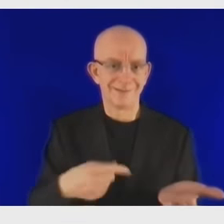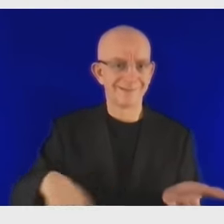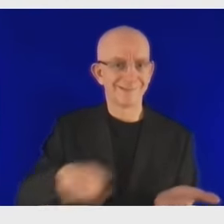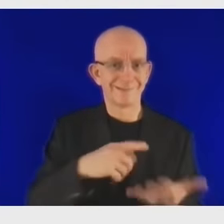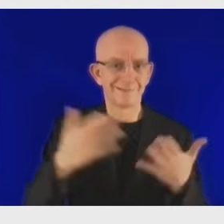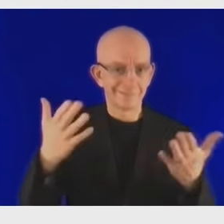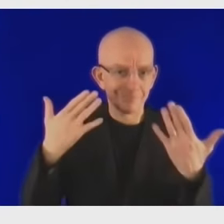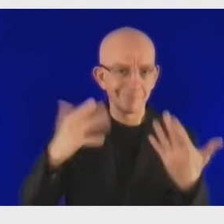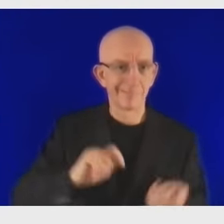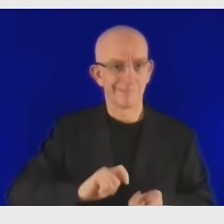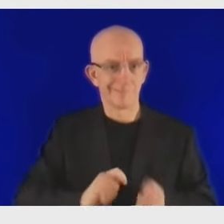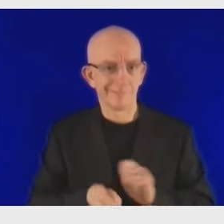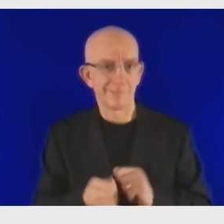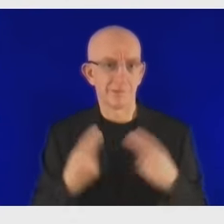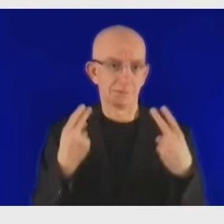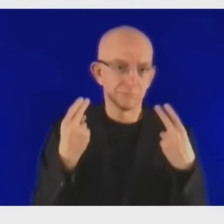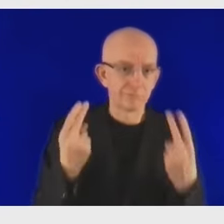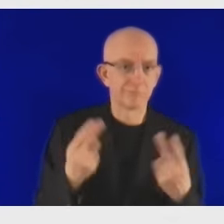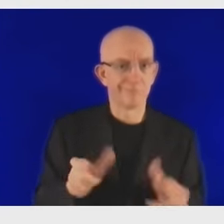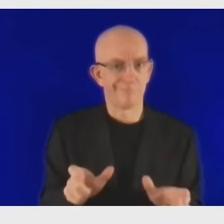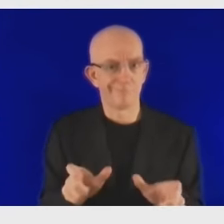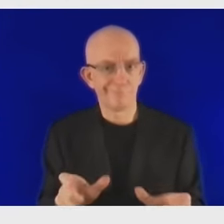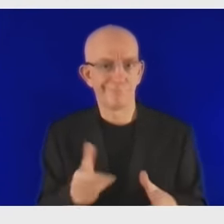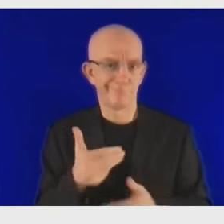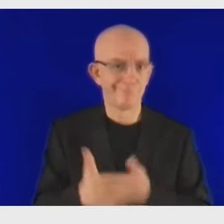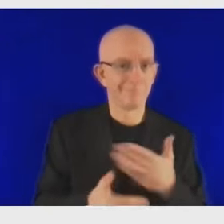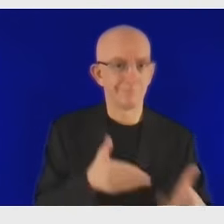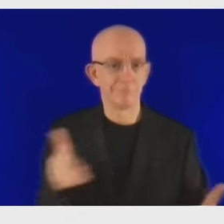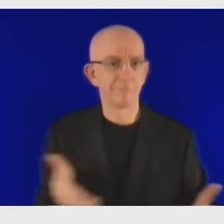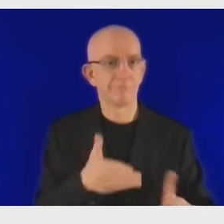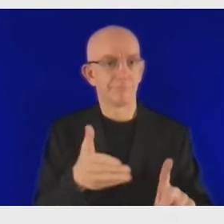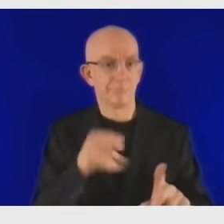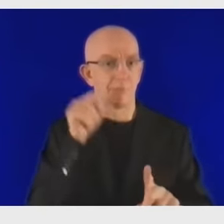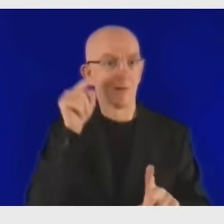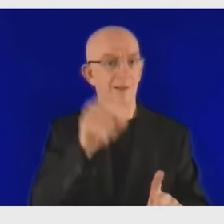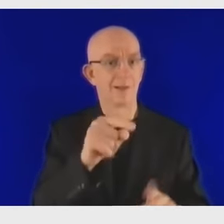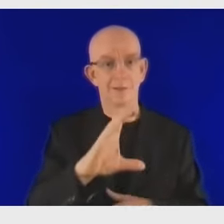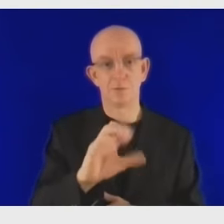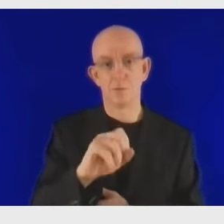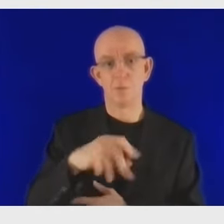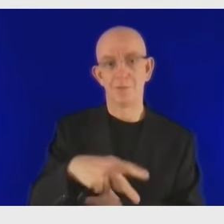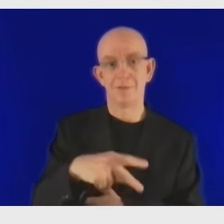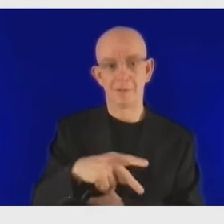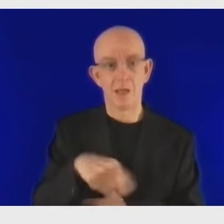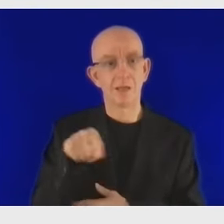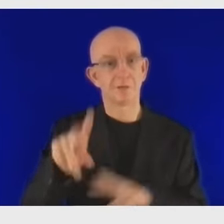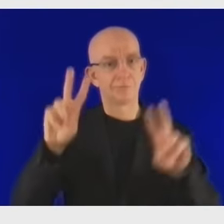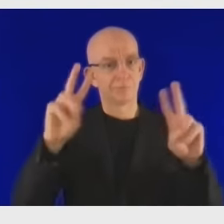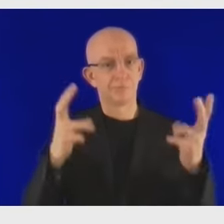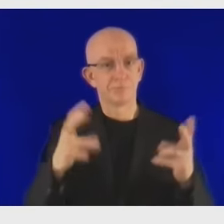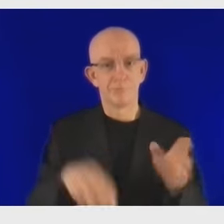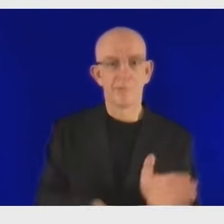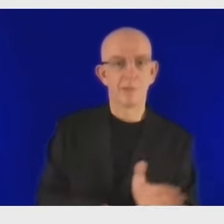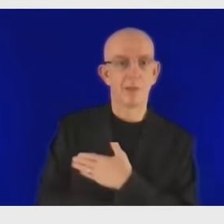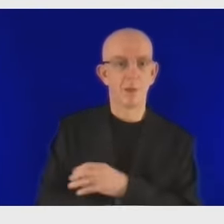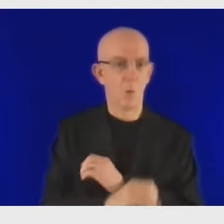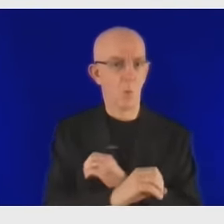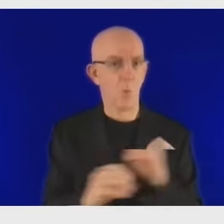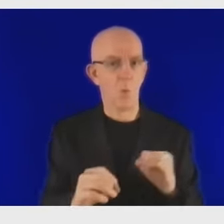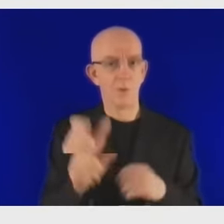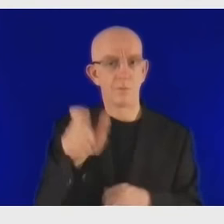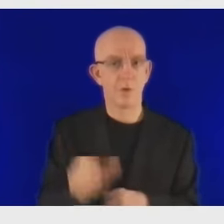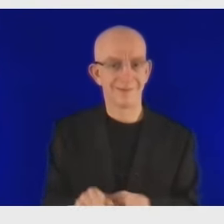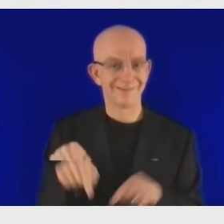agenda and is absolutely applicable to the Paris Agreement. The UN, as always, stands ready to work with young people to drive